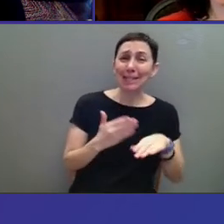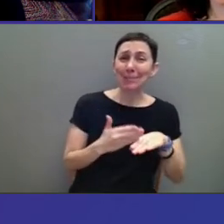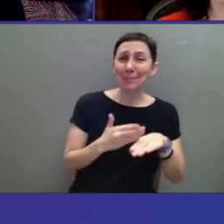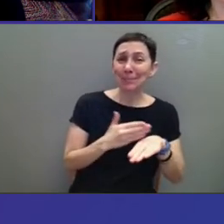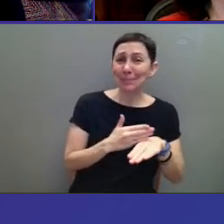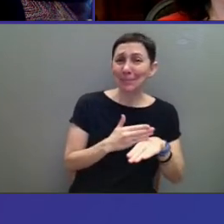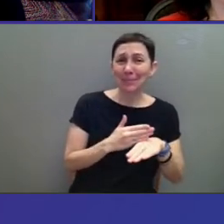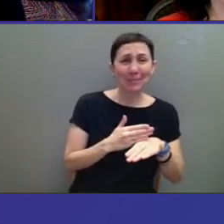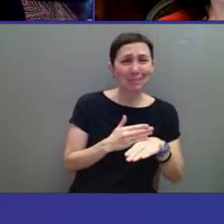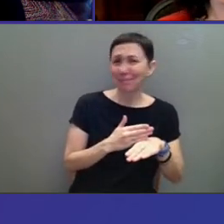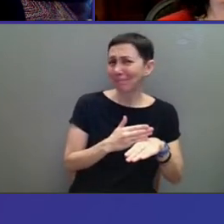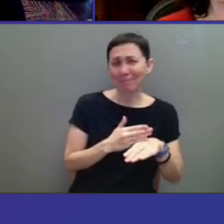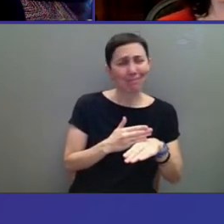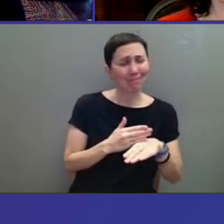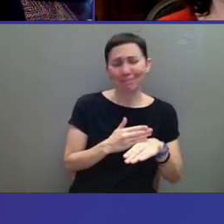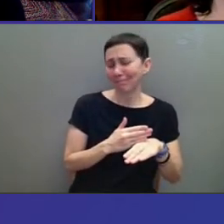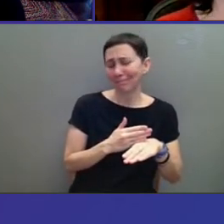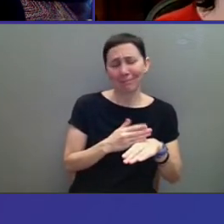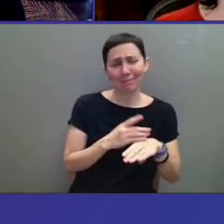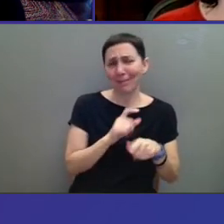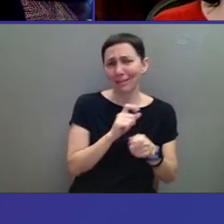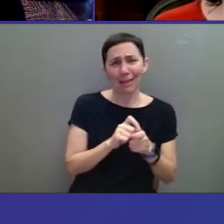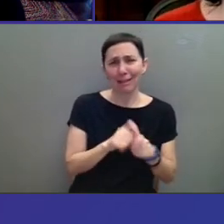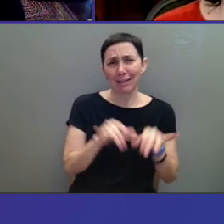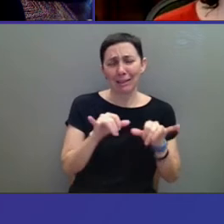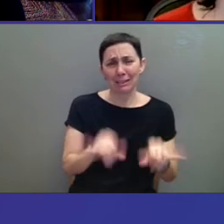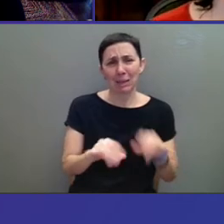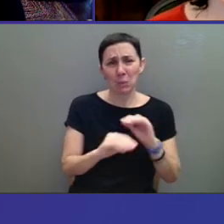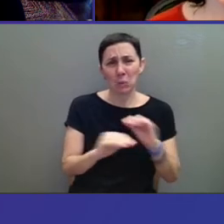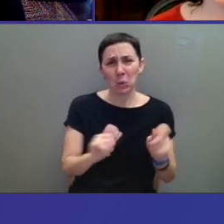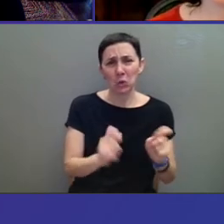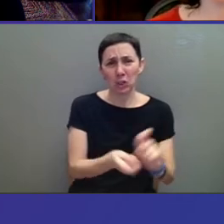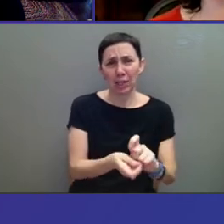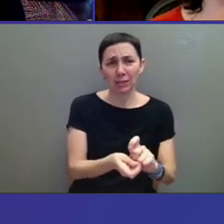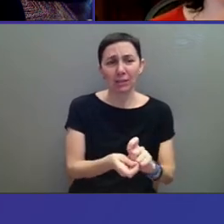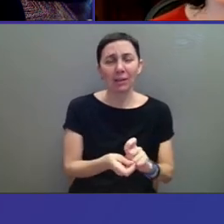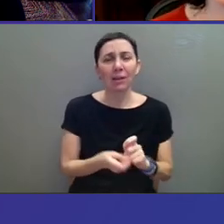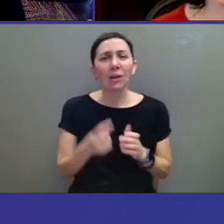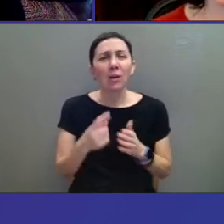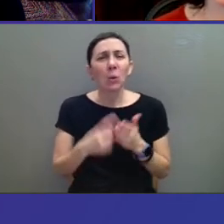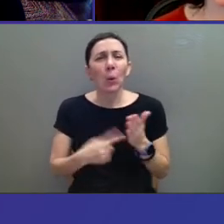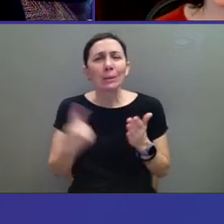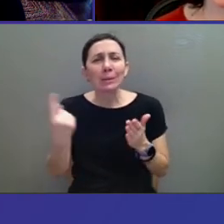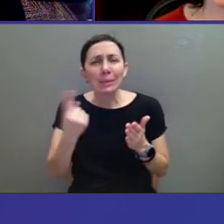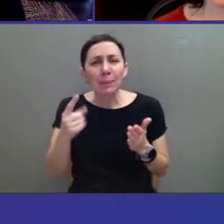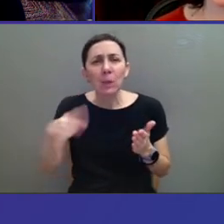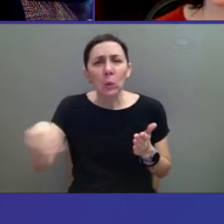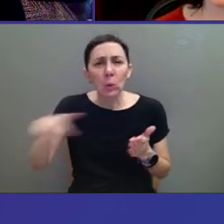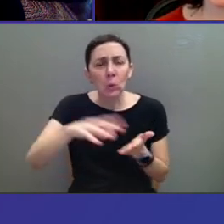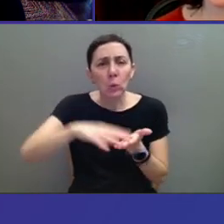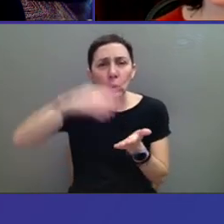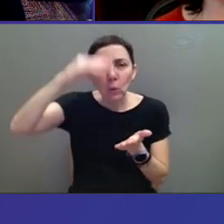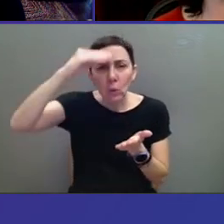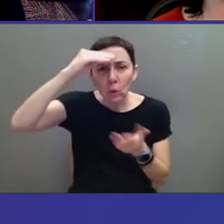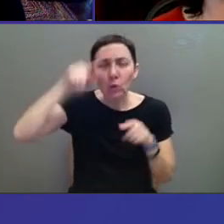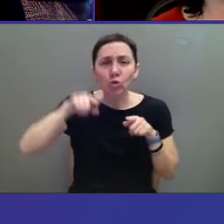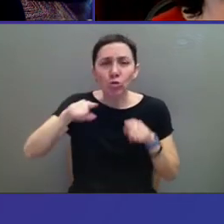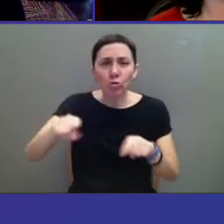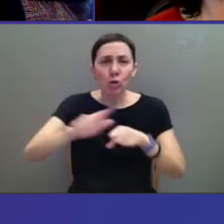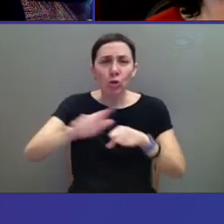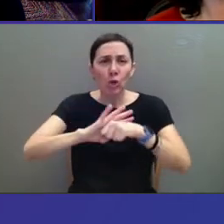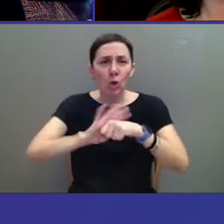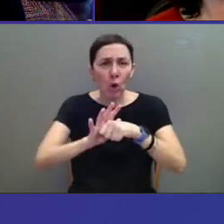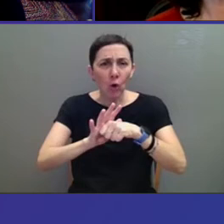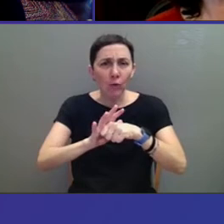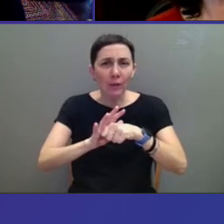are exactly the same. Any thoughts on what is something that you learned in this pandemic that